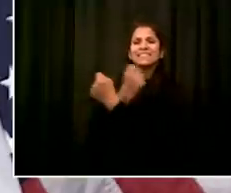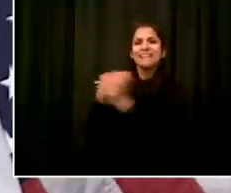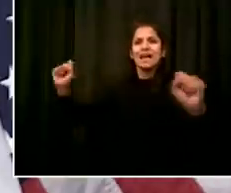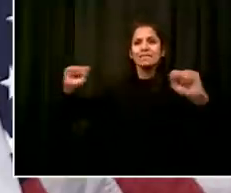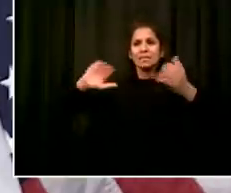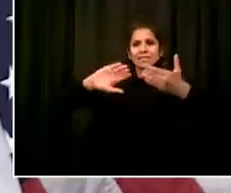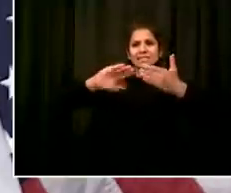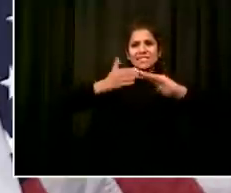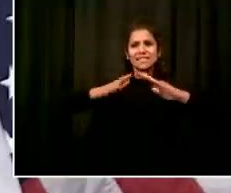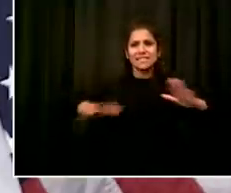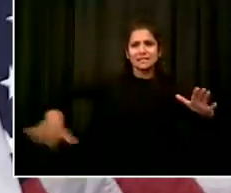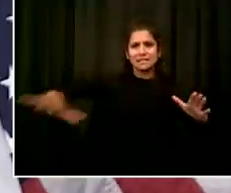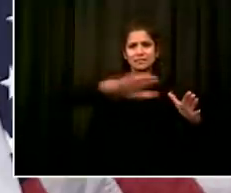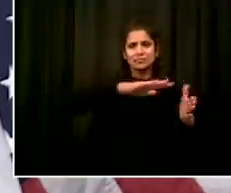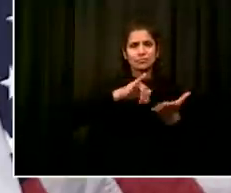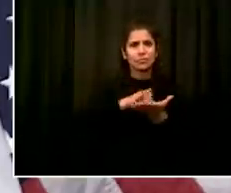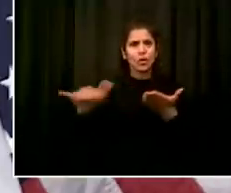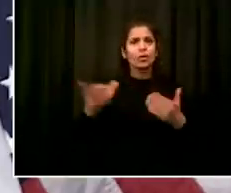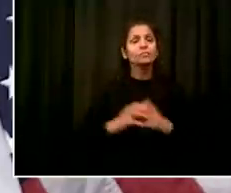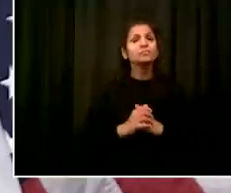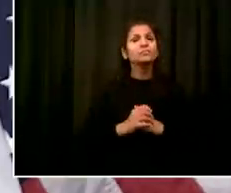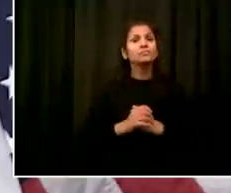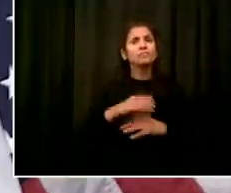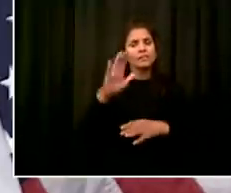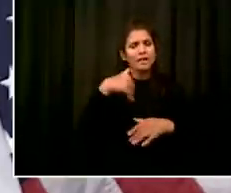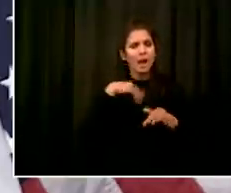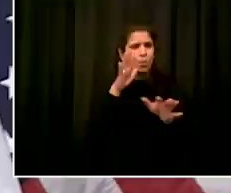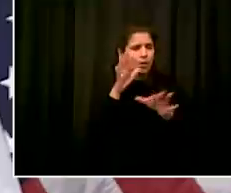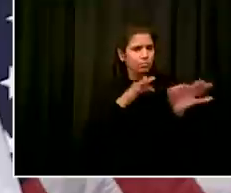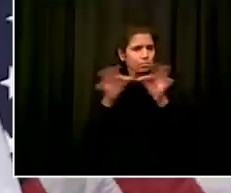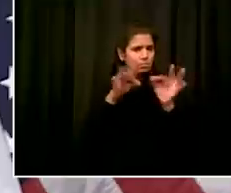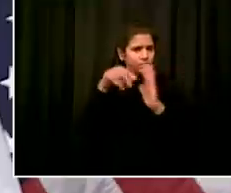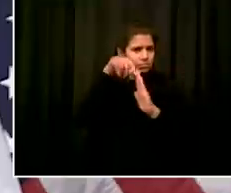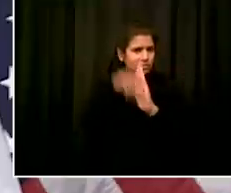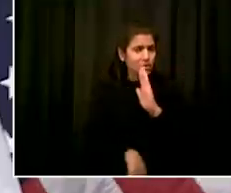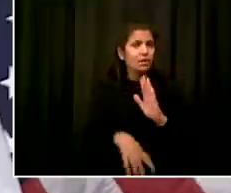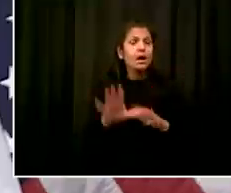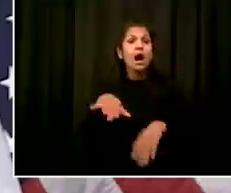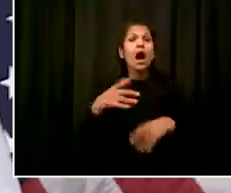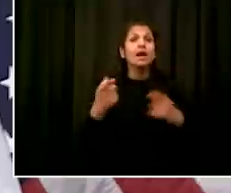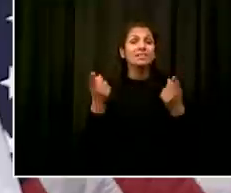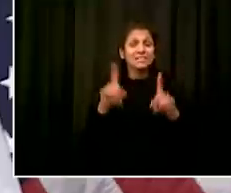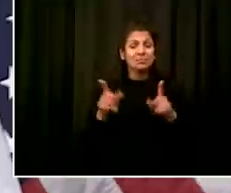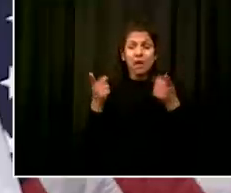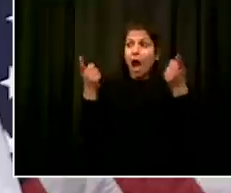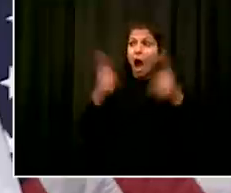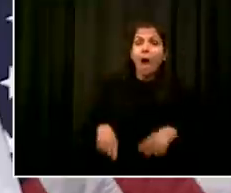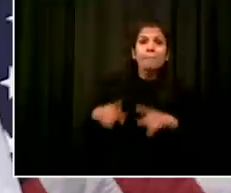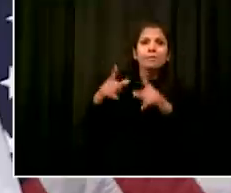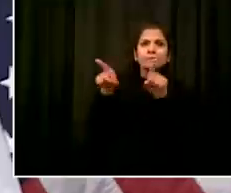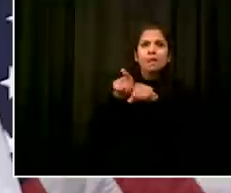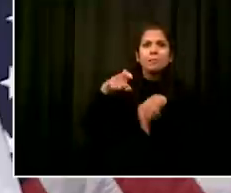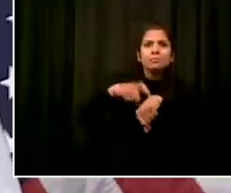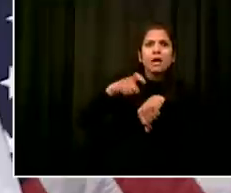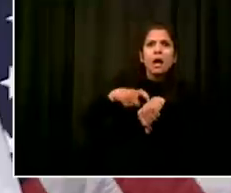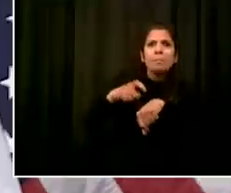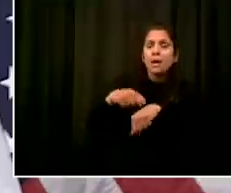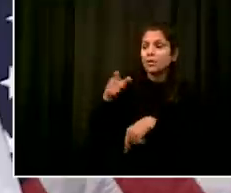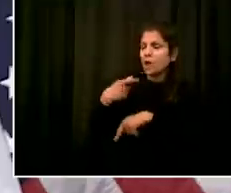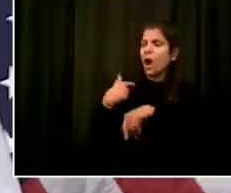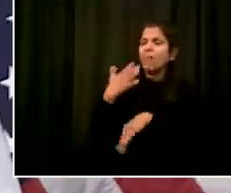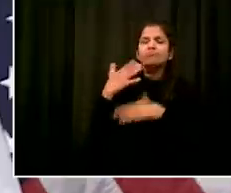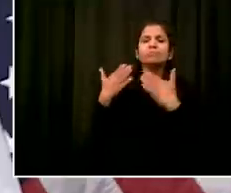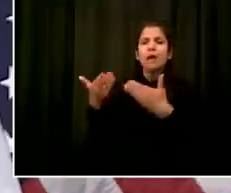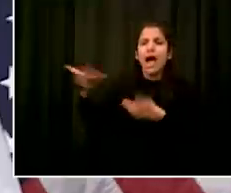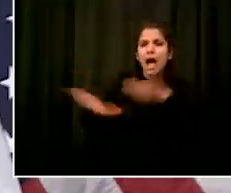big impact in terms of giving young people a positive opportunity. The plan was called Safe Streets,